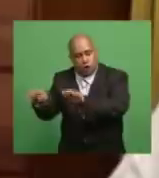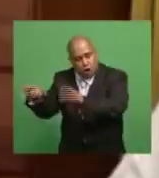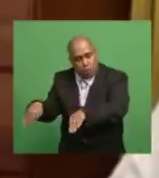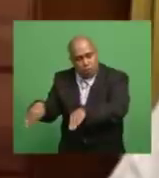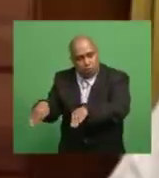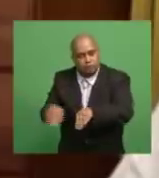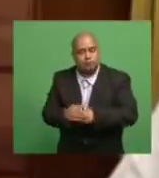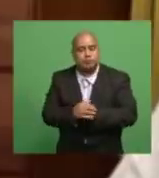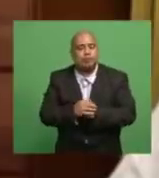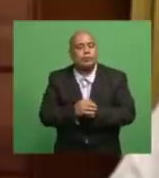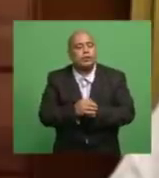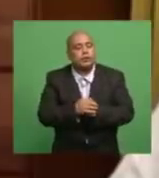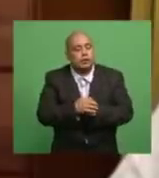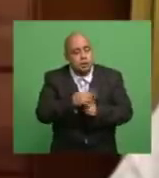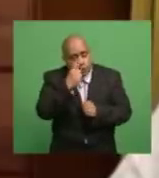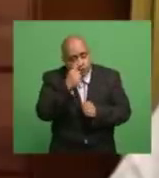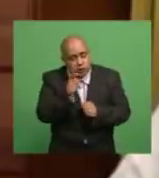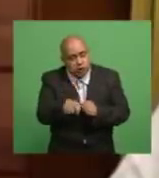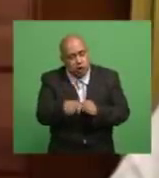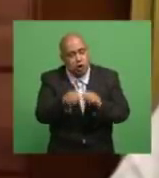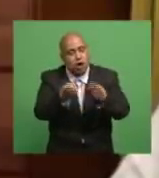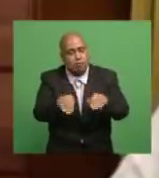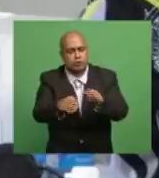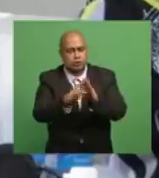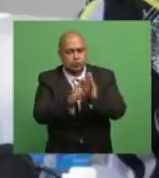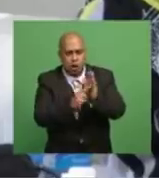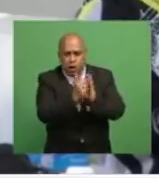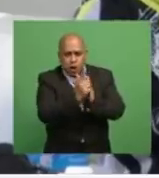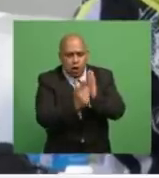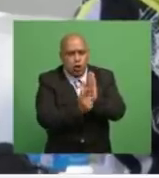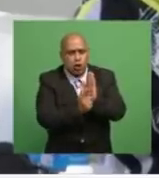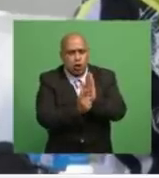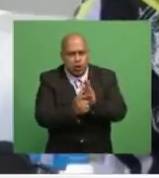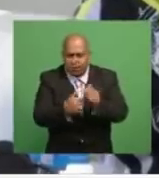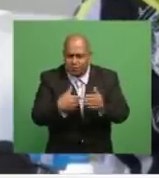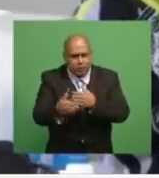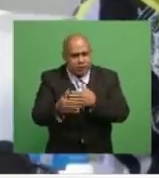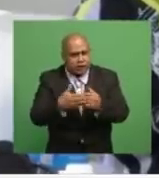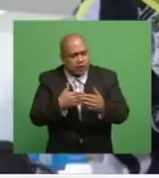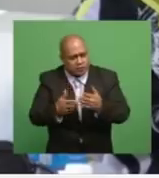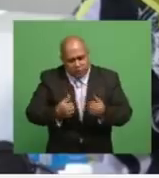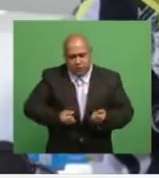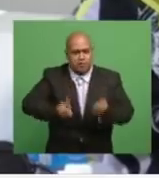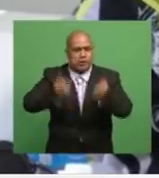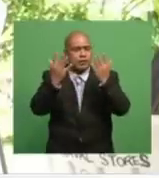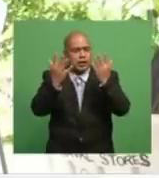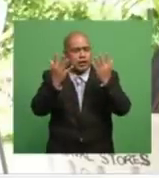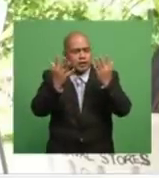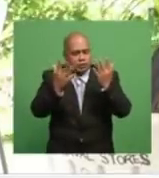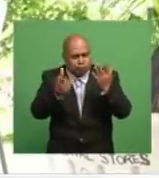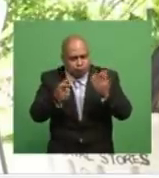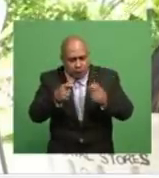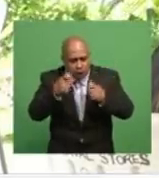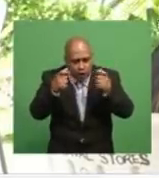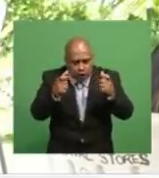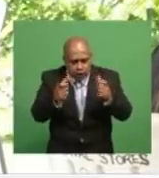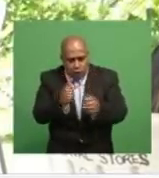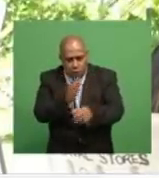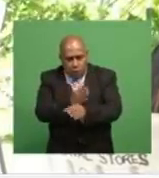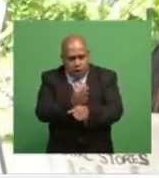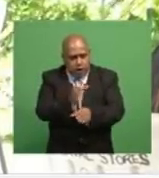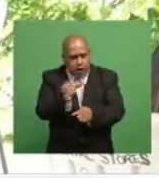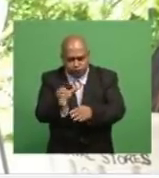place. We cannot let the sacrifices of our healthcare heroes, our utility workers, and our disciplined